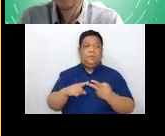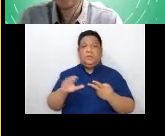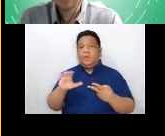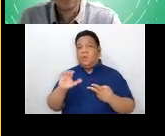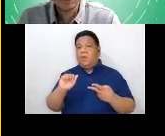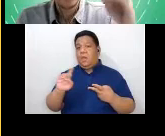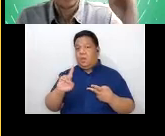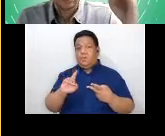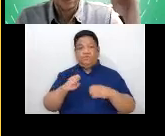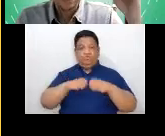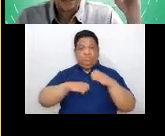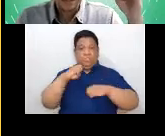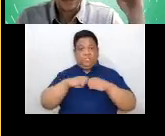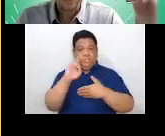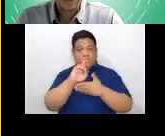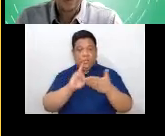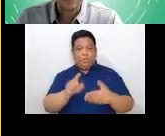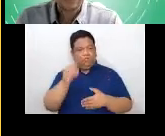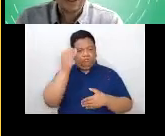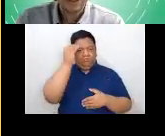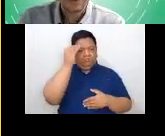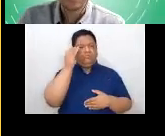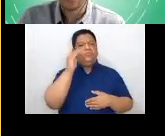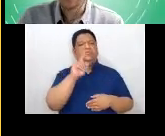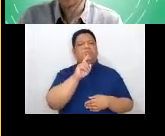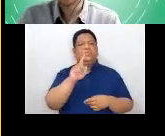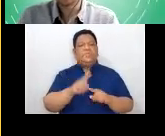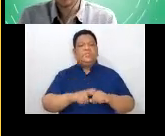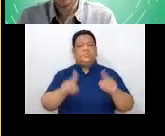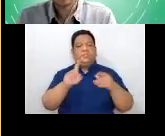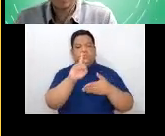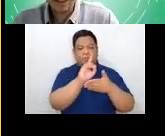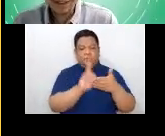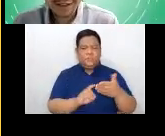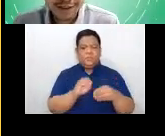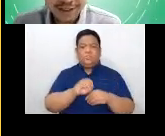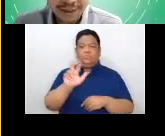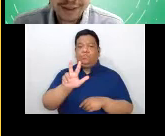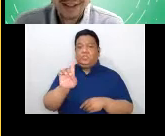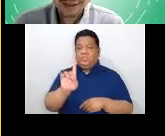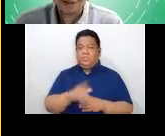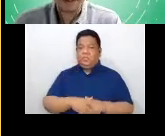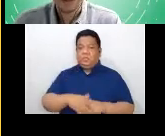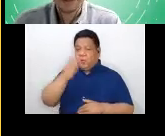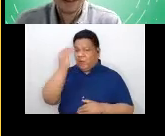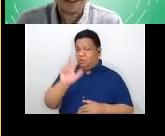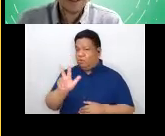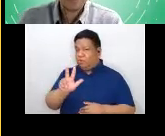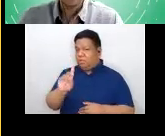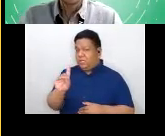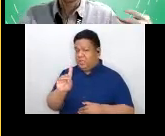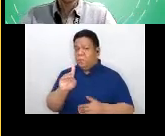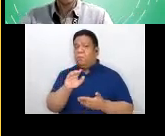design, you'll know that it's a very different thing to illustrate in 3D. So the reason 3D modeling is so common and apparent is